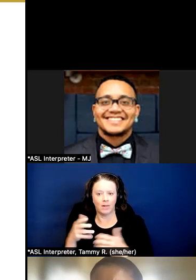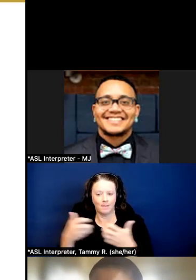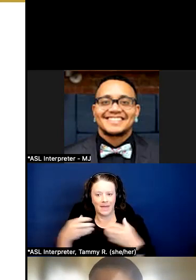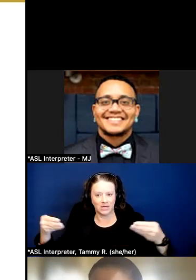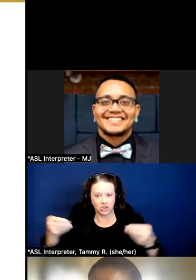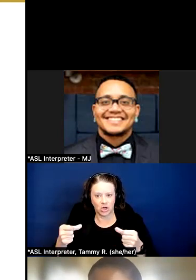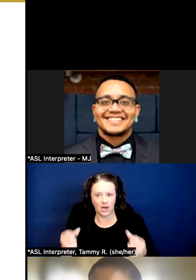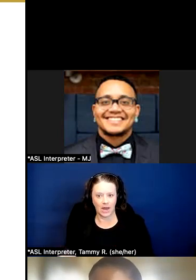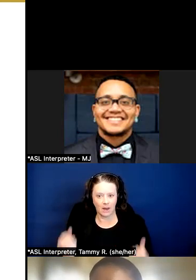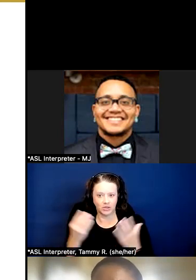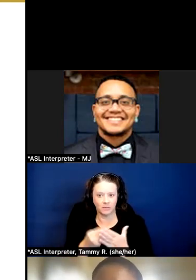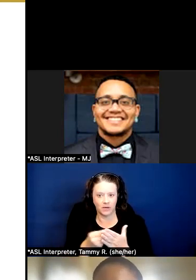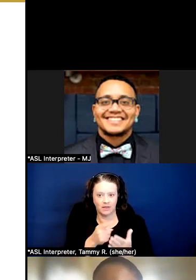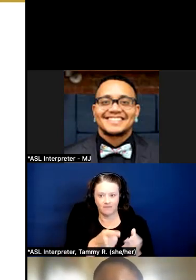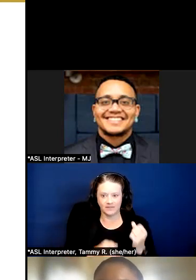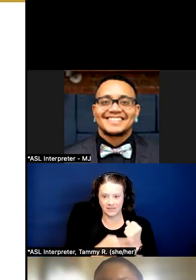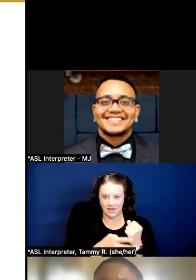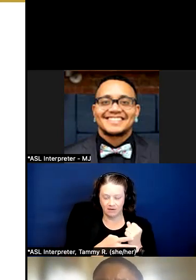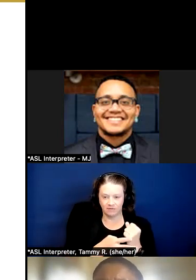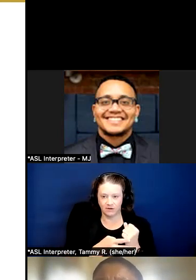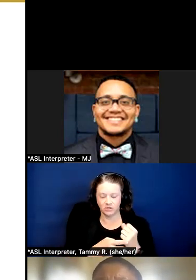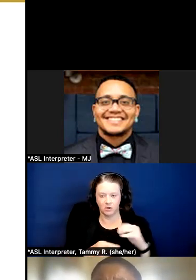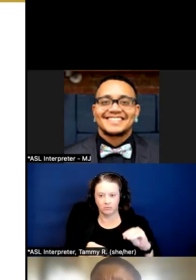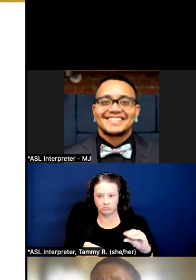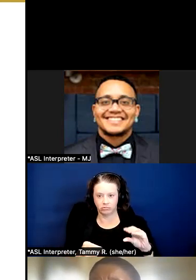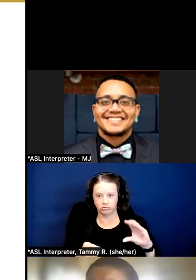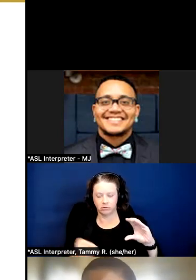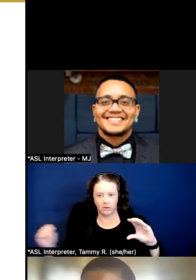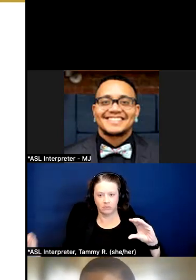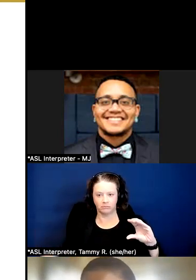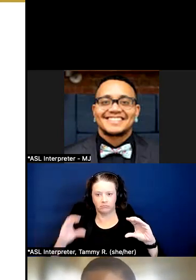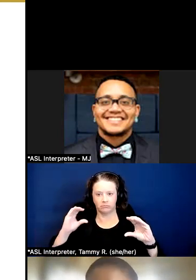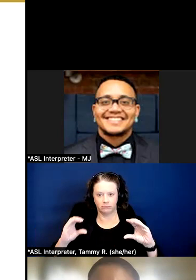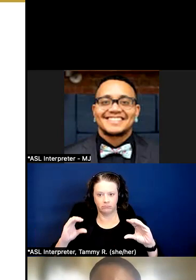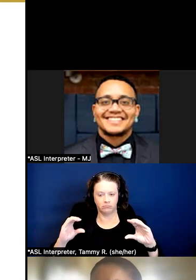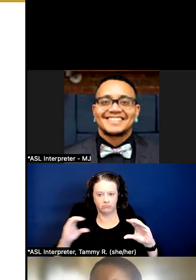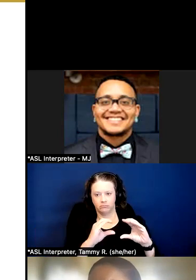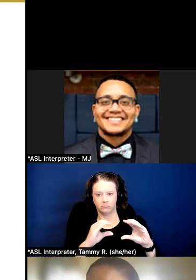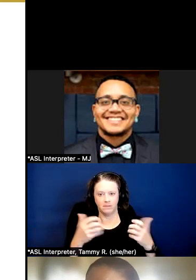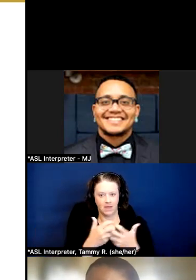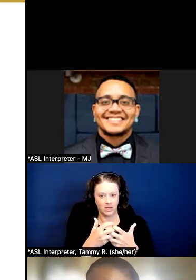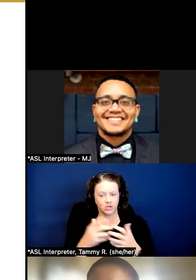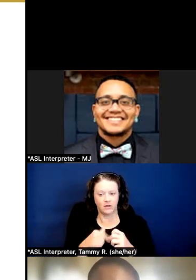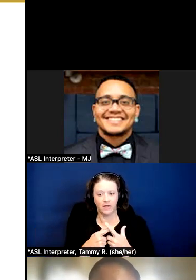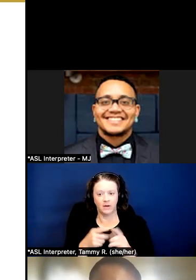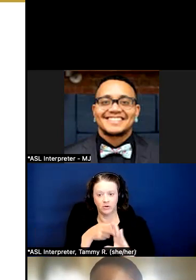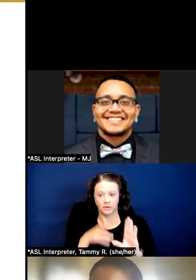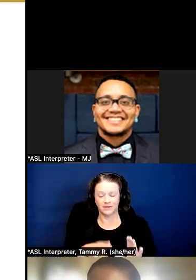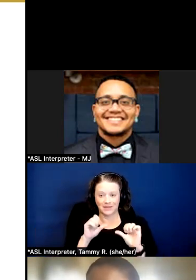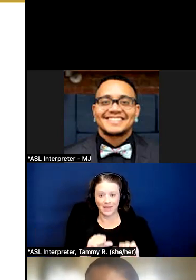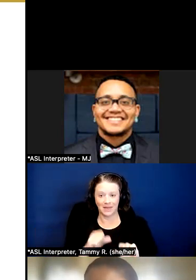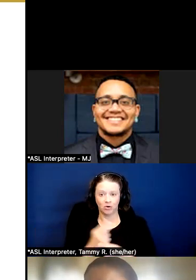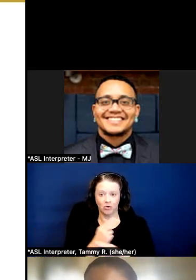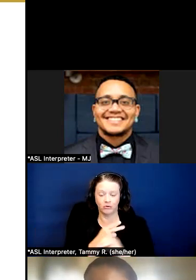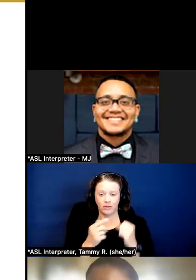by participants. And then participants can apply those savings towards meeting any of their short